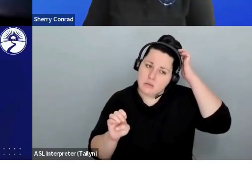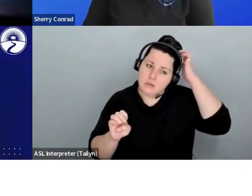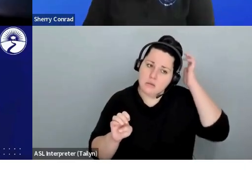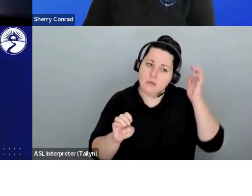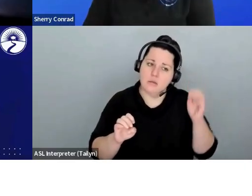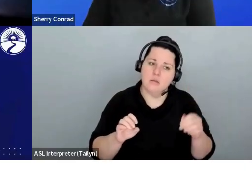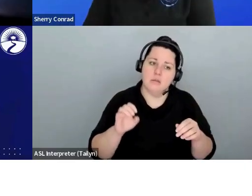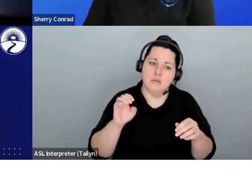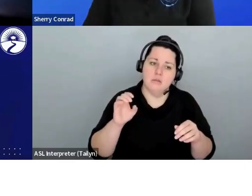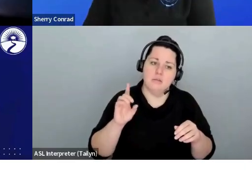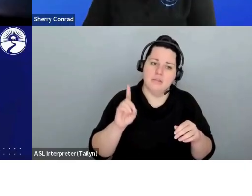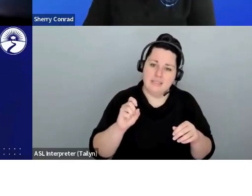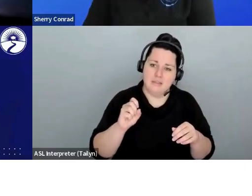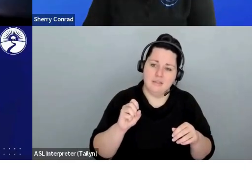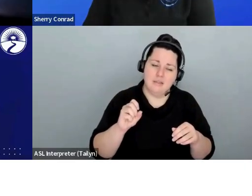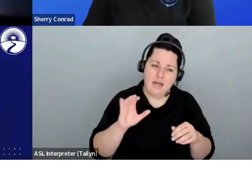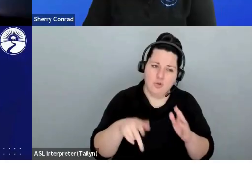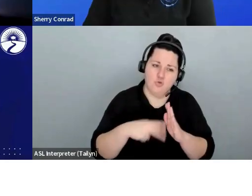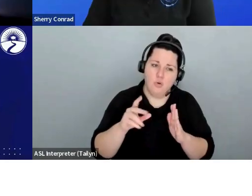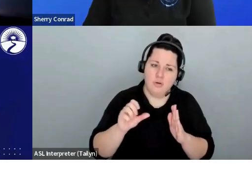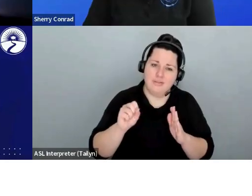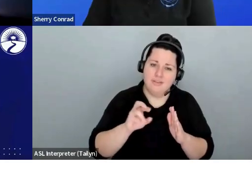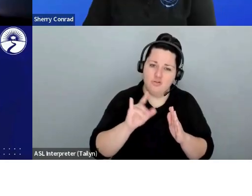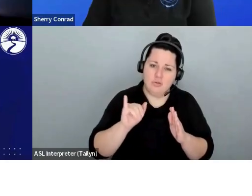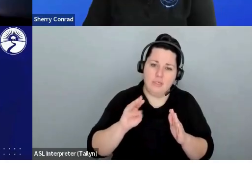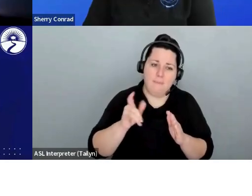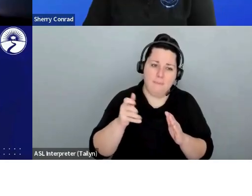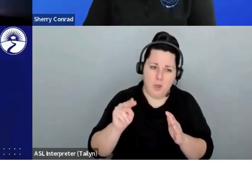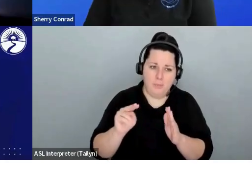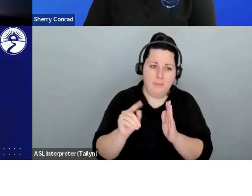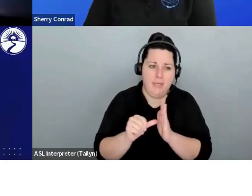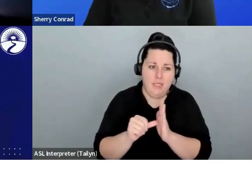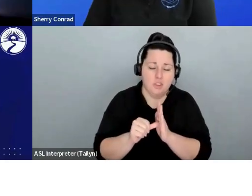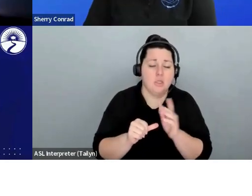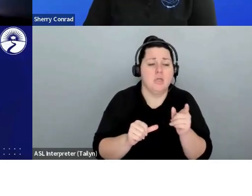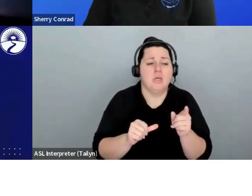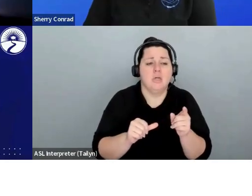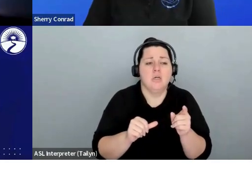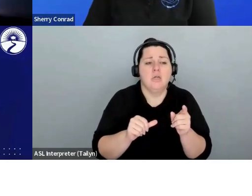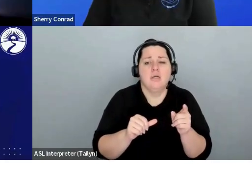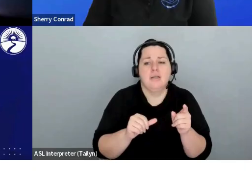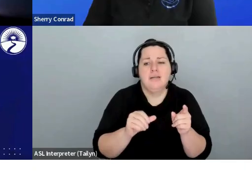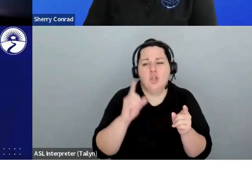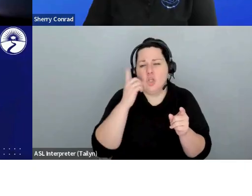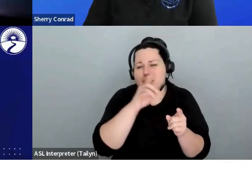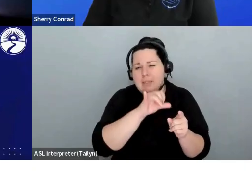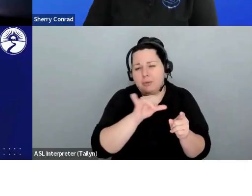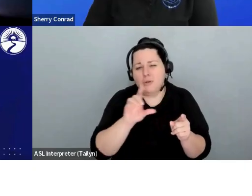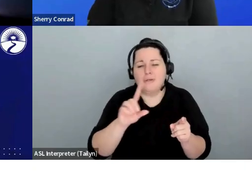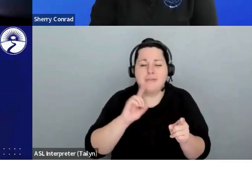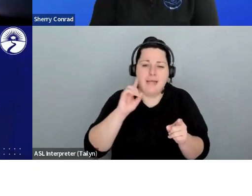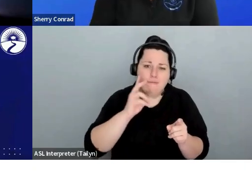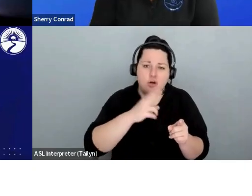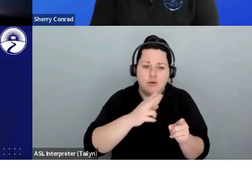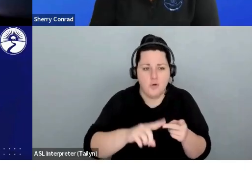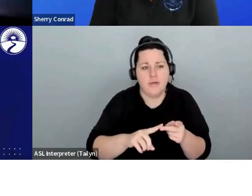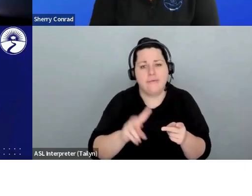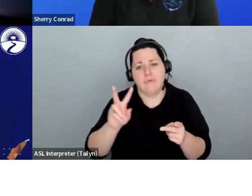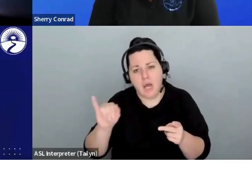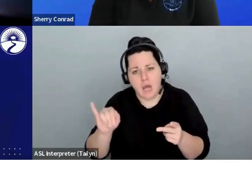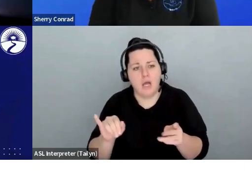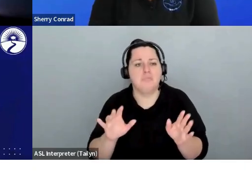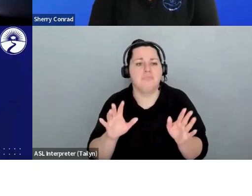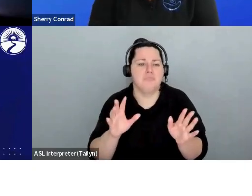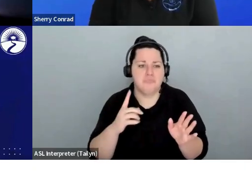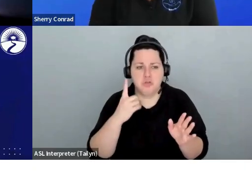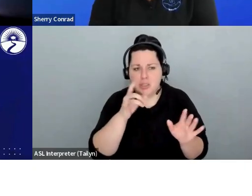ESE eligibility dual sensory impairment page, and it also looks very similar if you go to deaf and hard of hearing and also visual impairment, which are